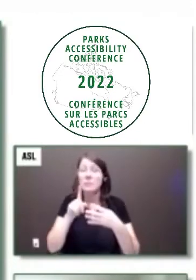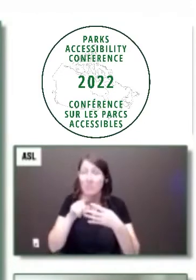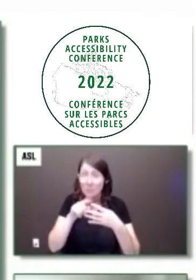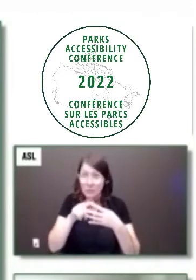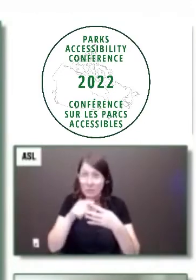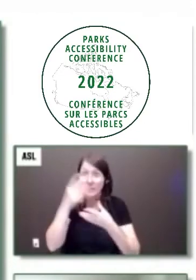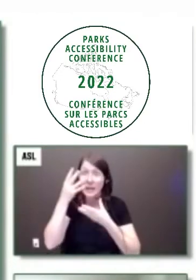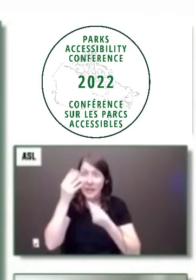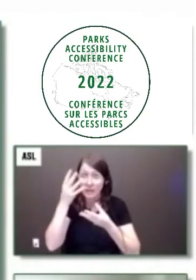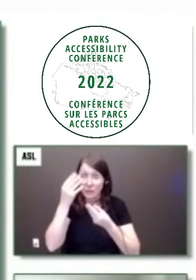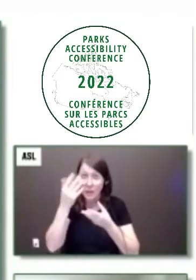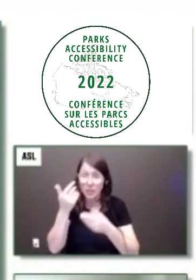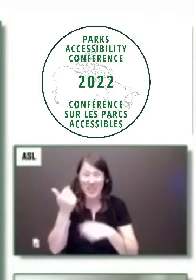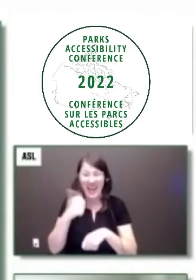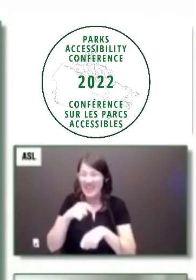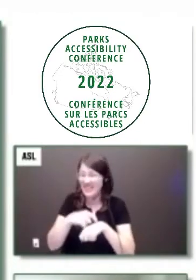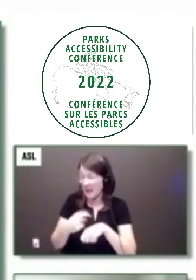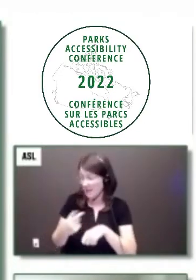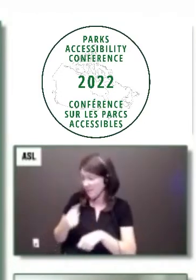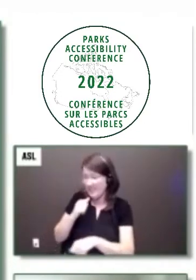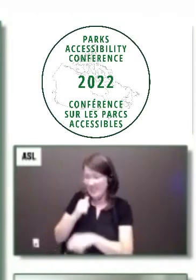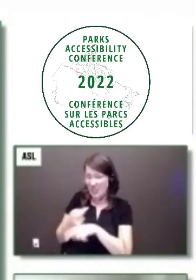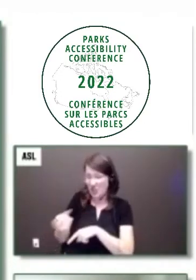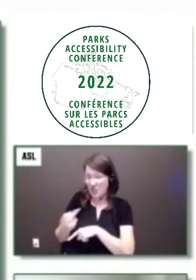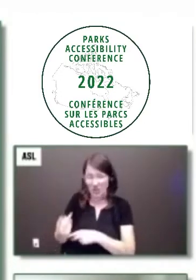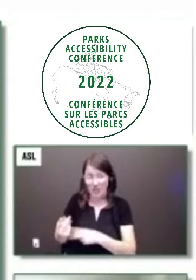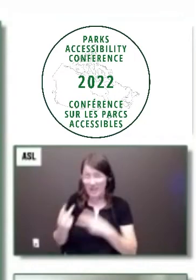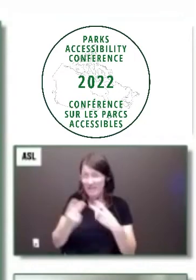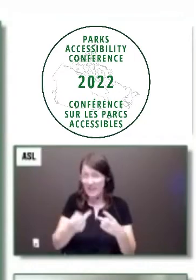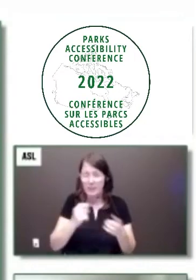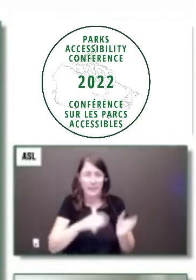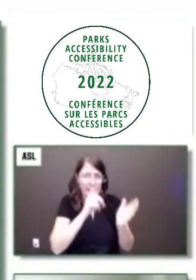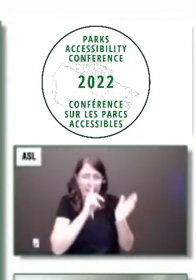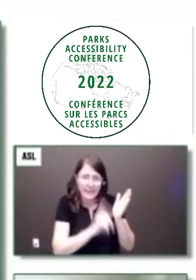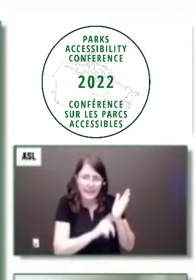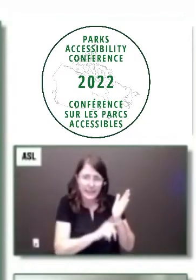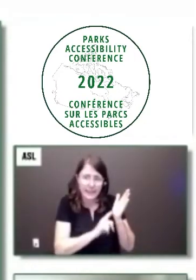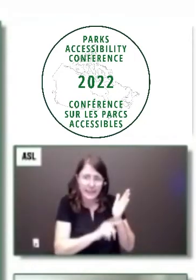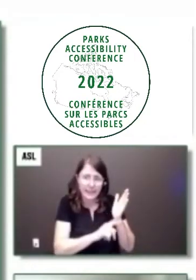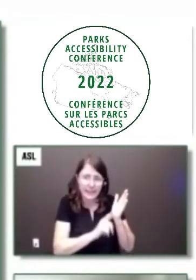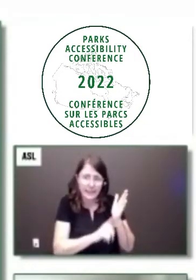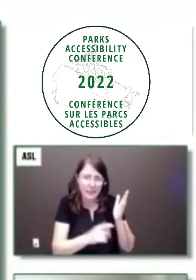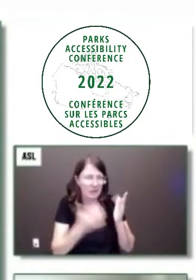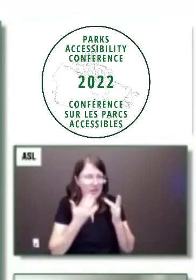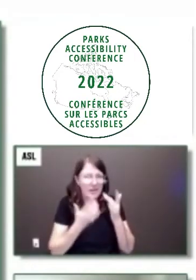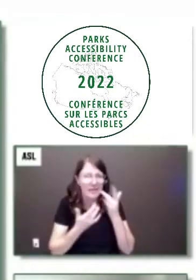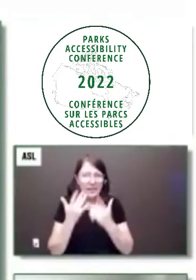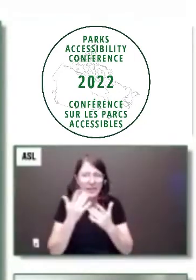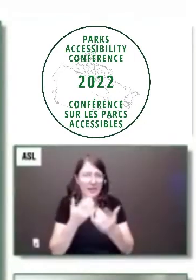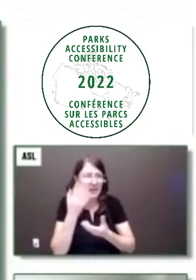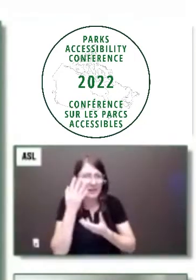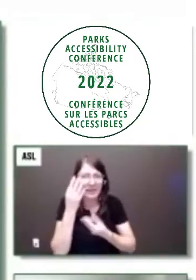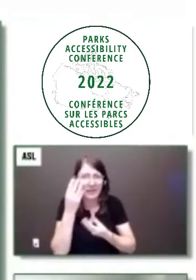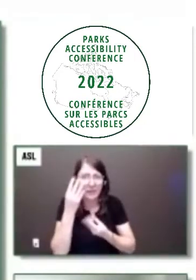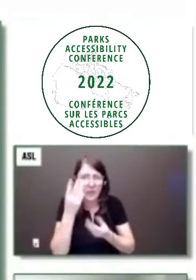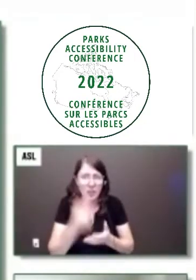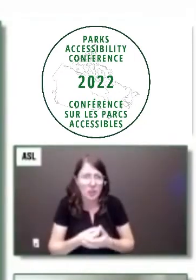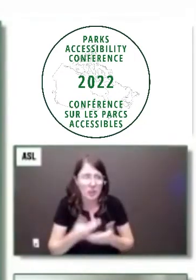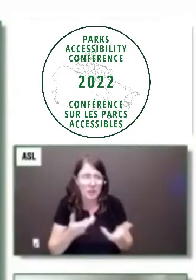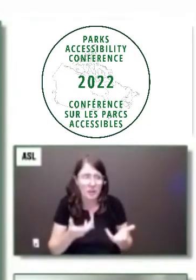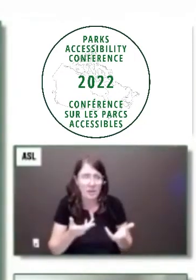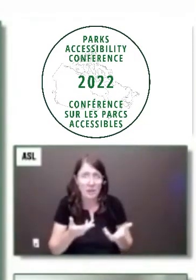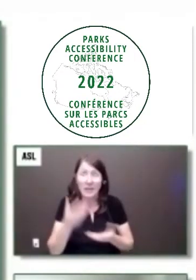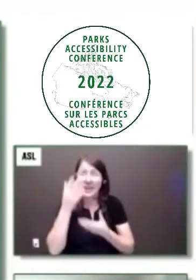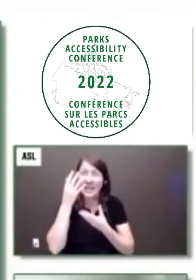must research that place extensively. However, usually there is barely any information available. And not only is there little information, but it's